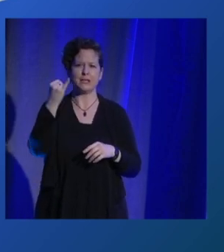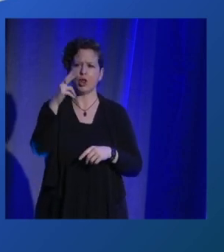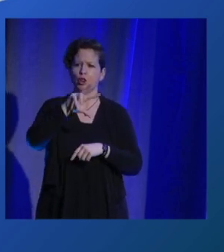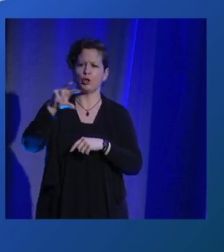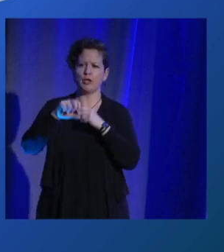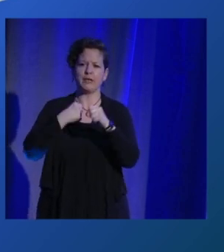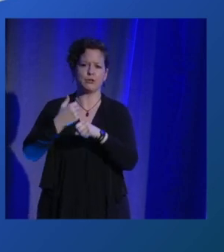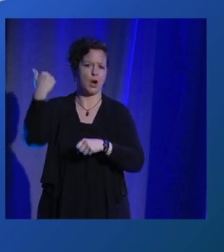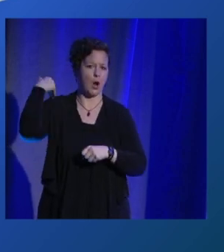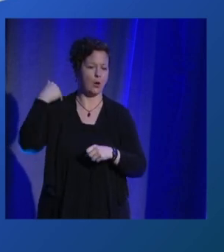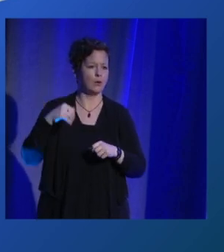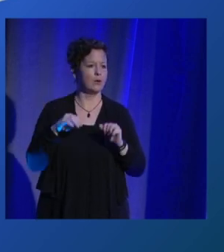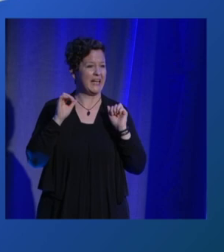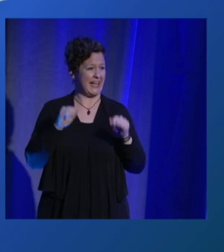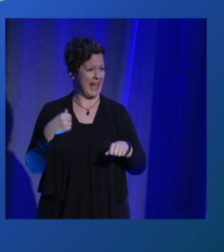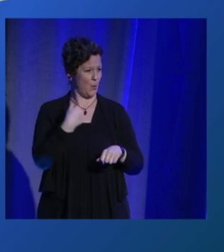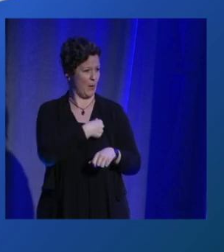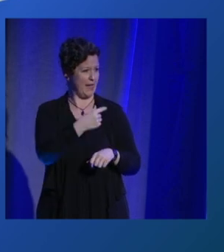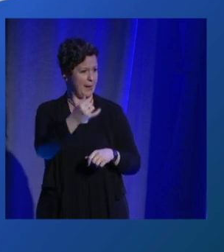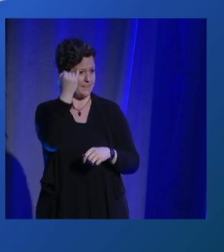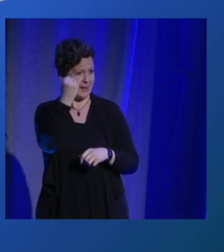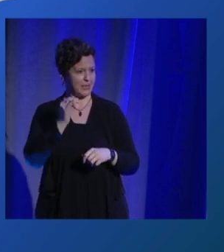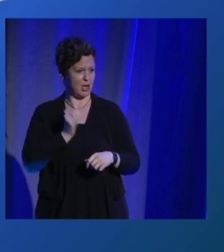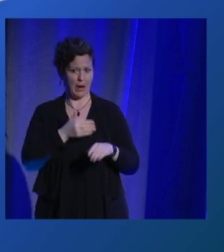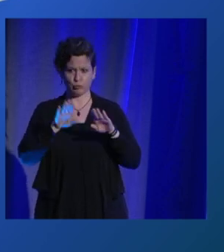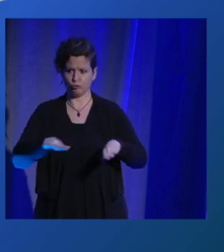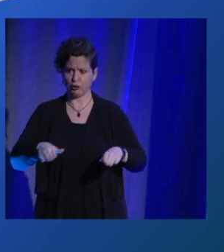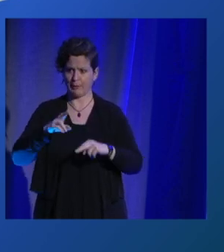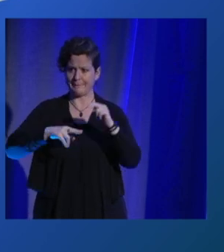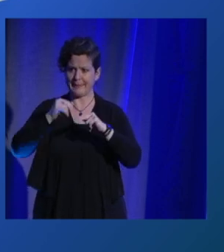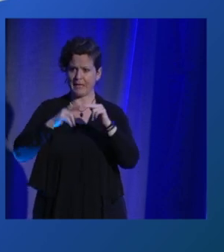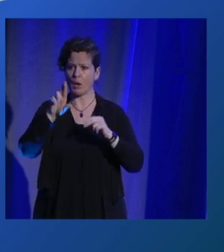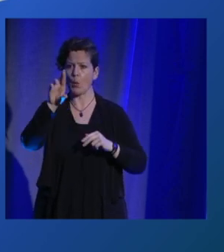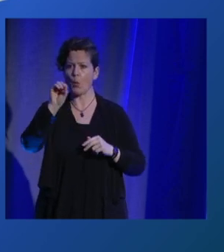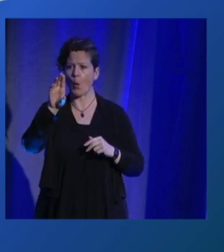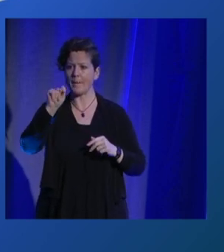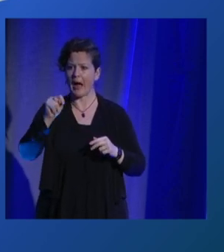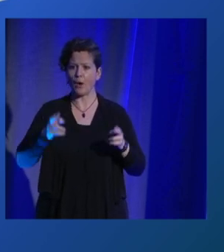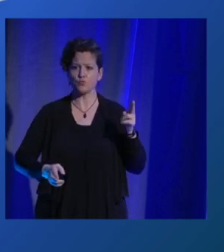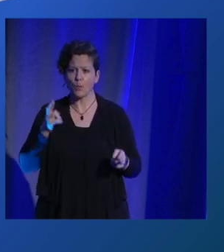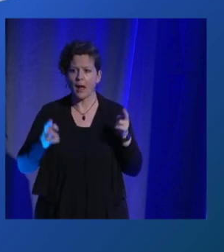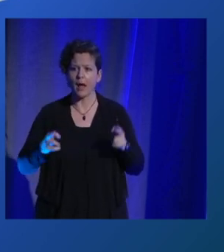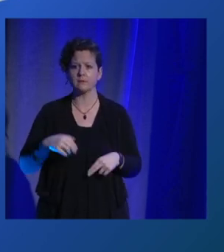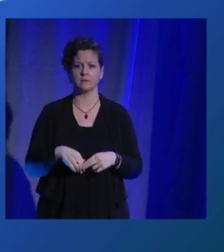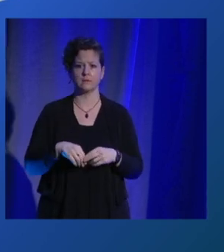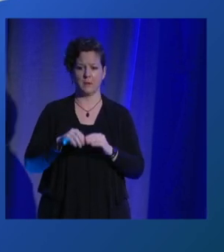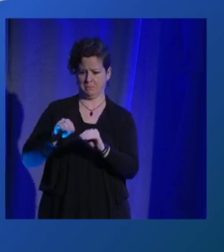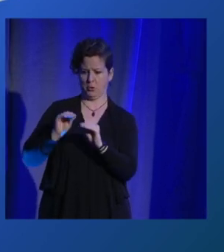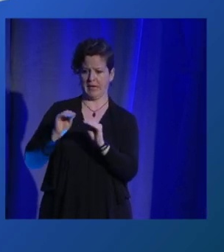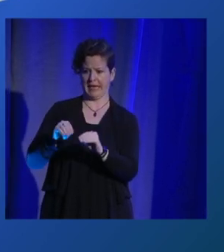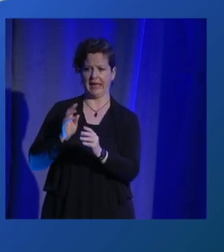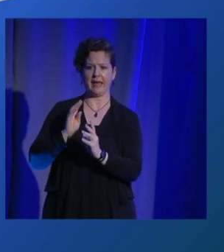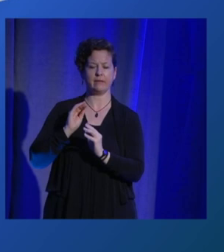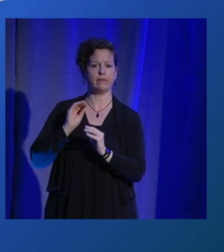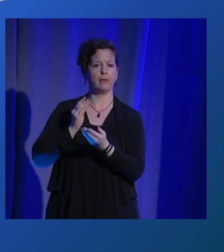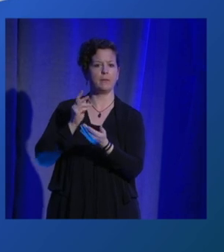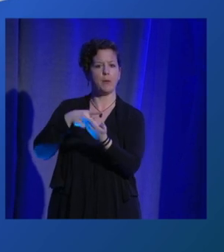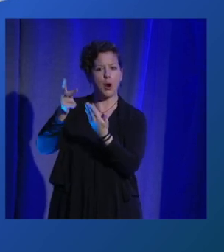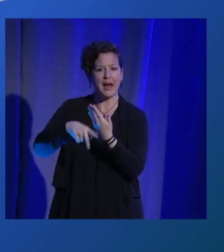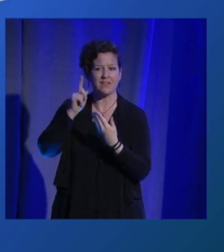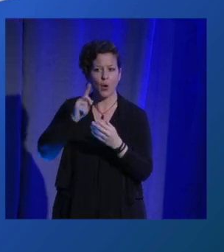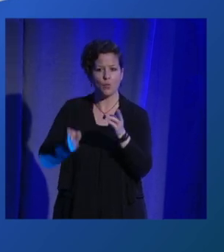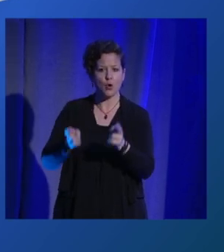ago could we imagine our children building robots programming them every